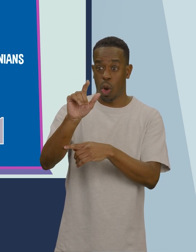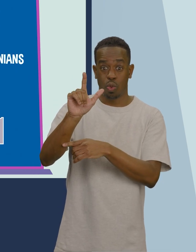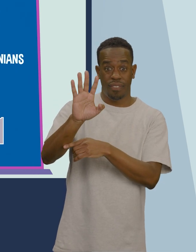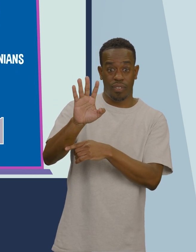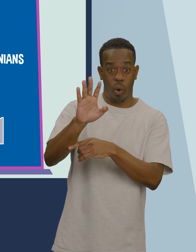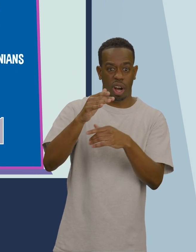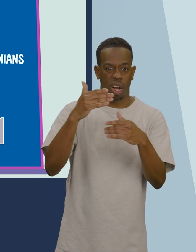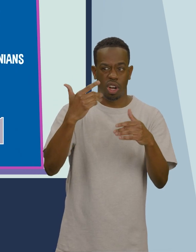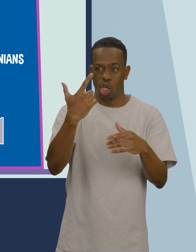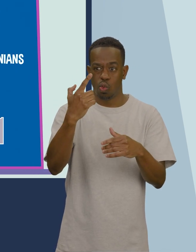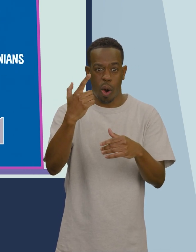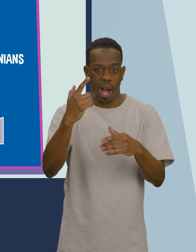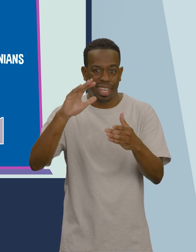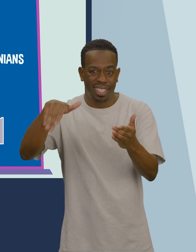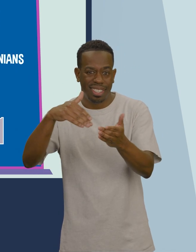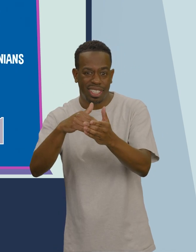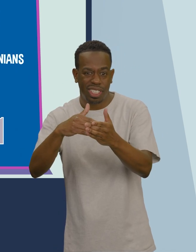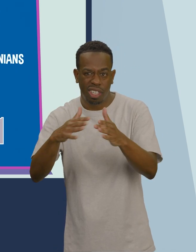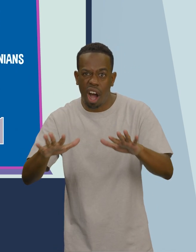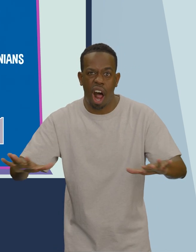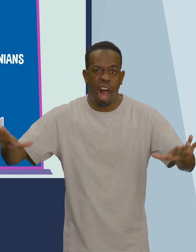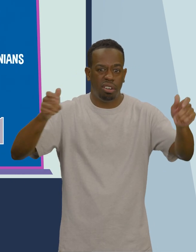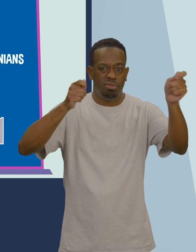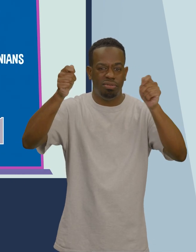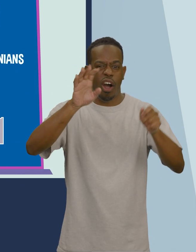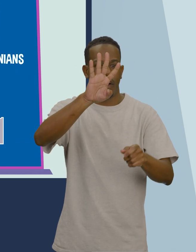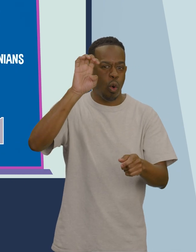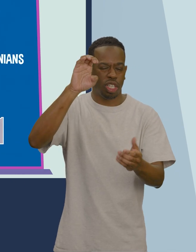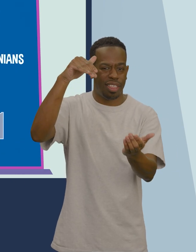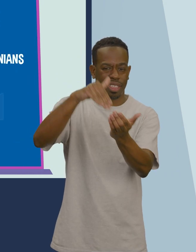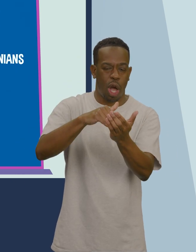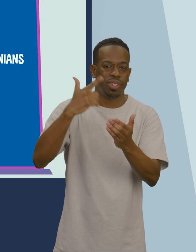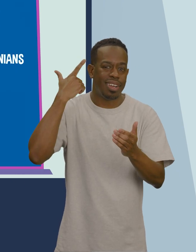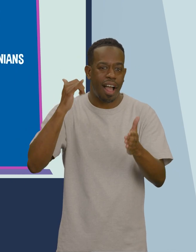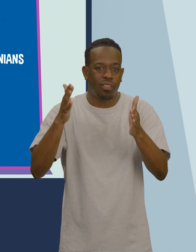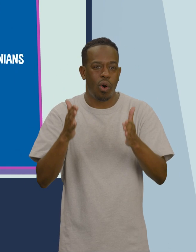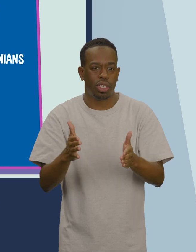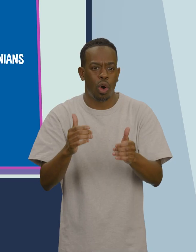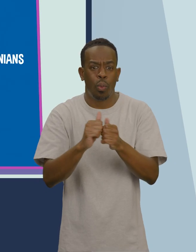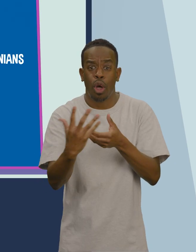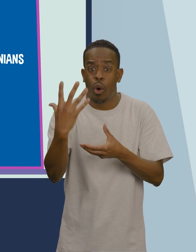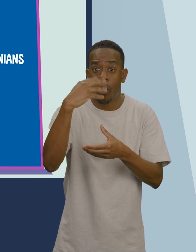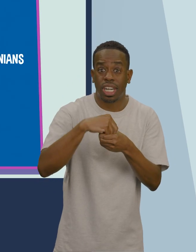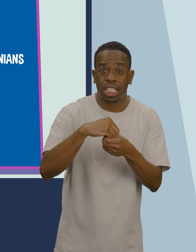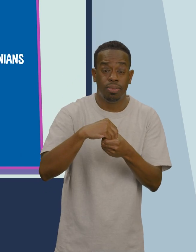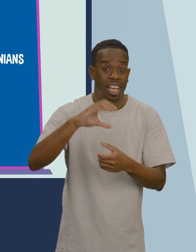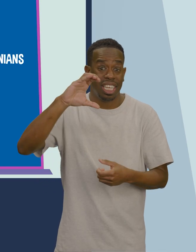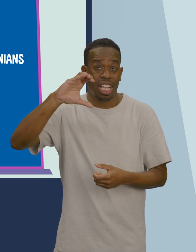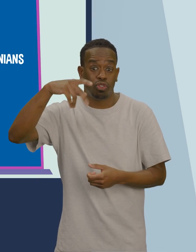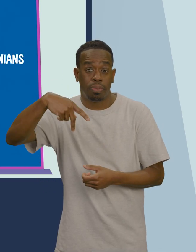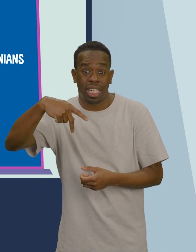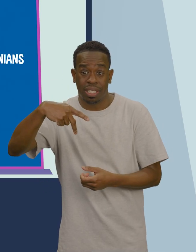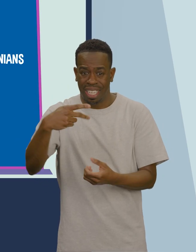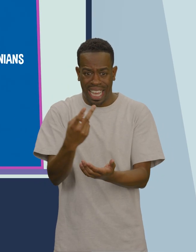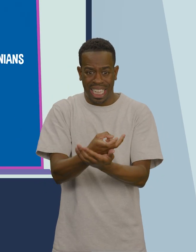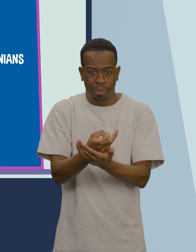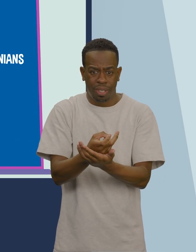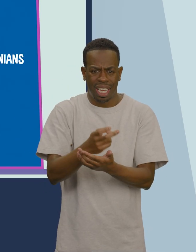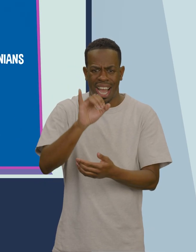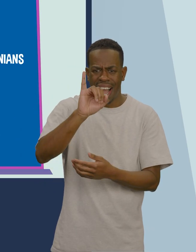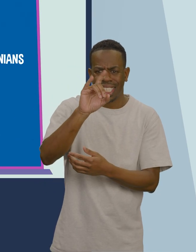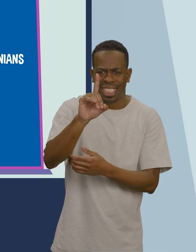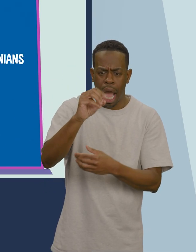2024, the 21 independent regional centers serve over 400,000 Californians with autism, cerebral palsy,